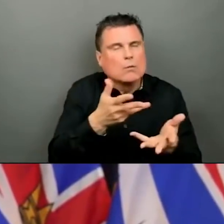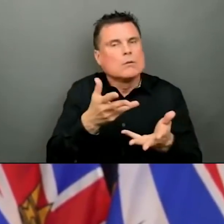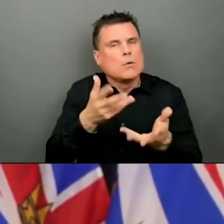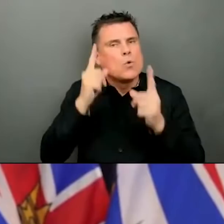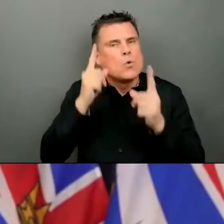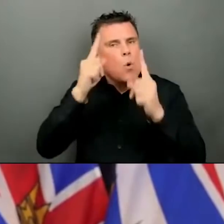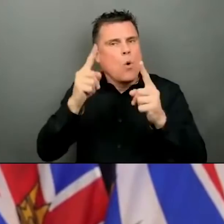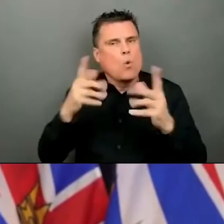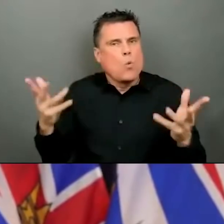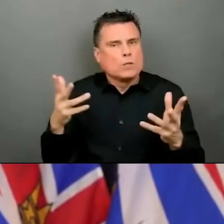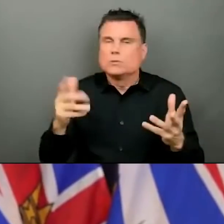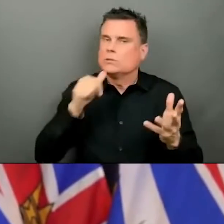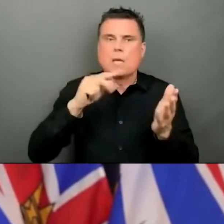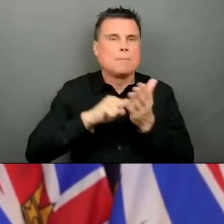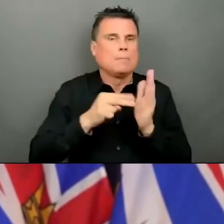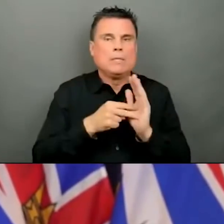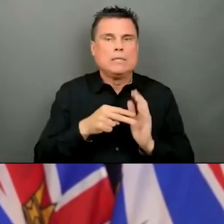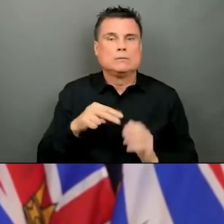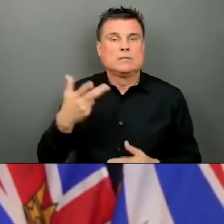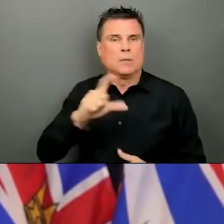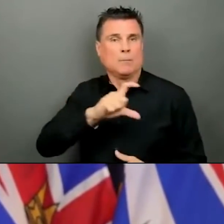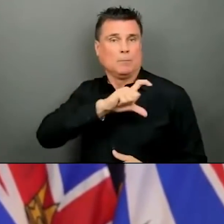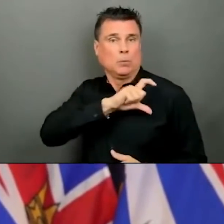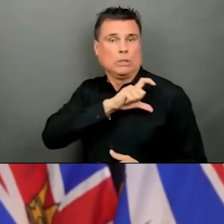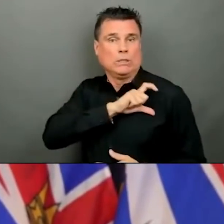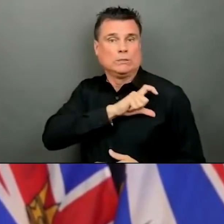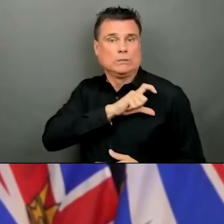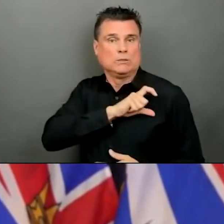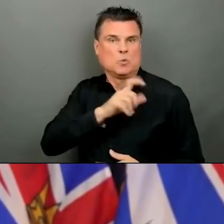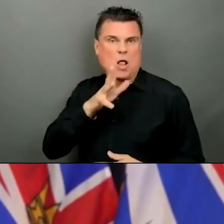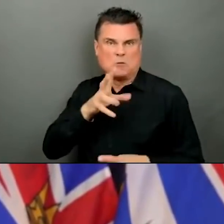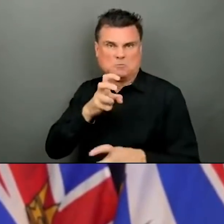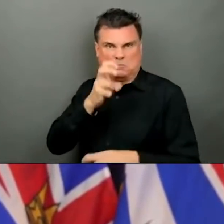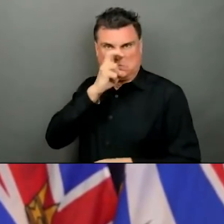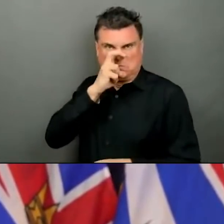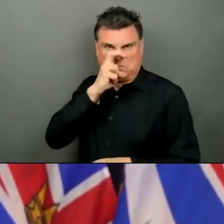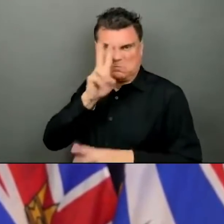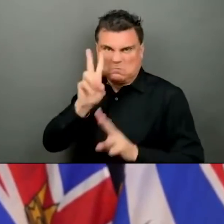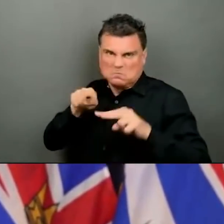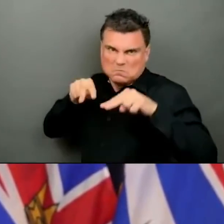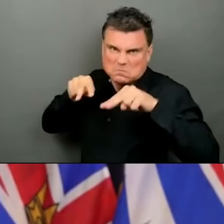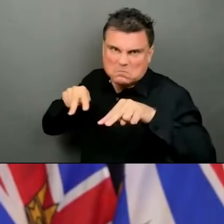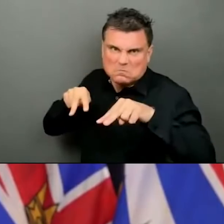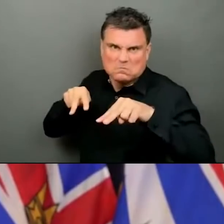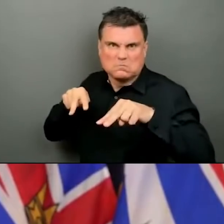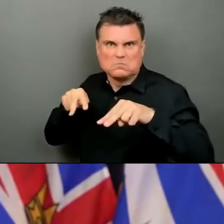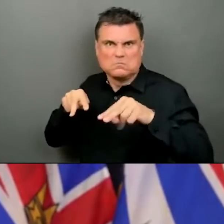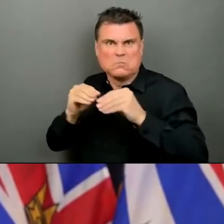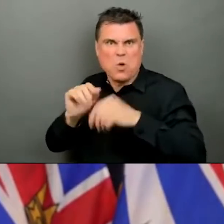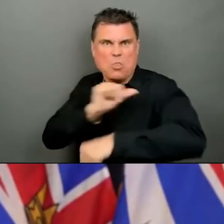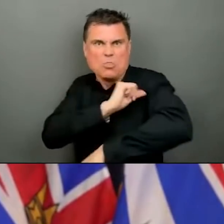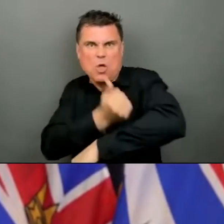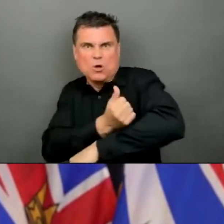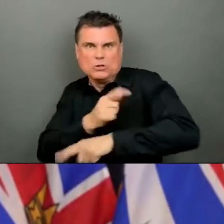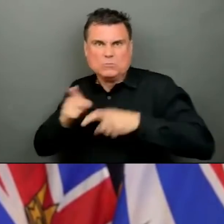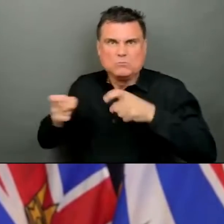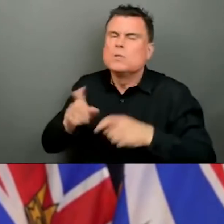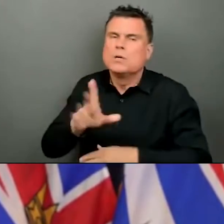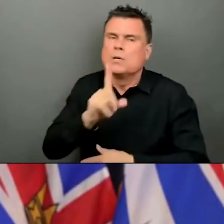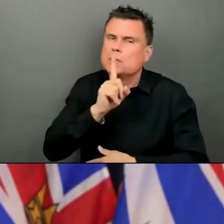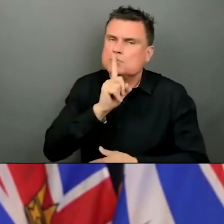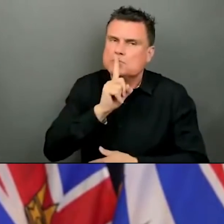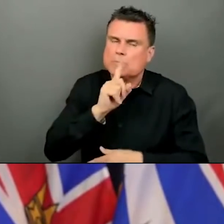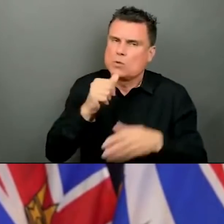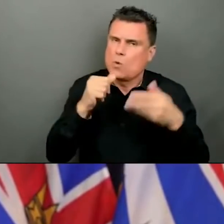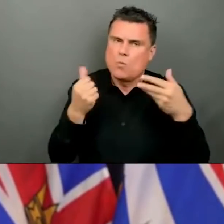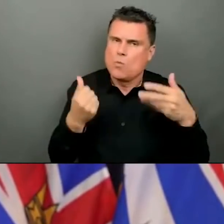police. This will be a random audit to ensure people are following the guidelines. As I say, the vast majority of British Columbians are doing